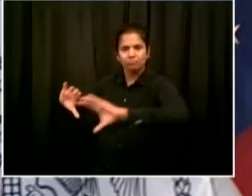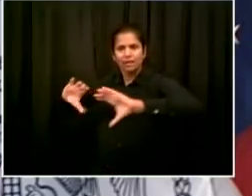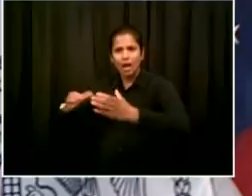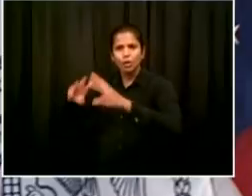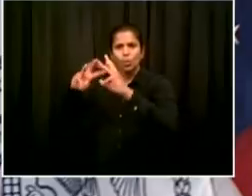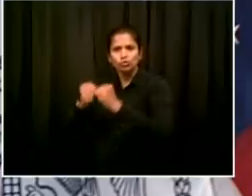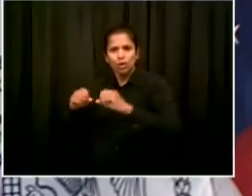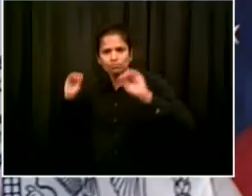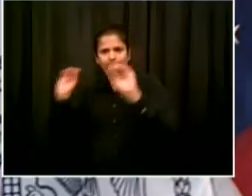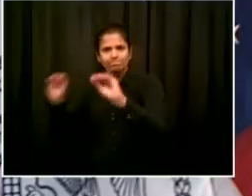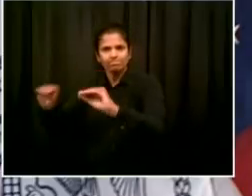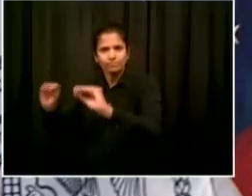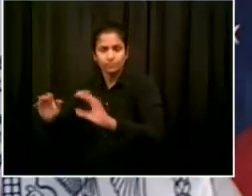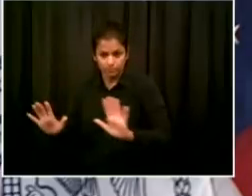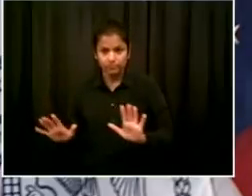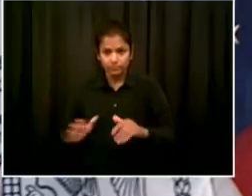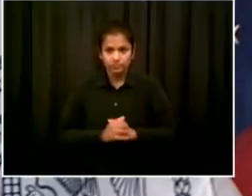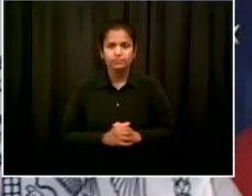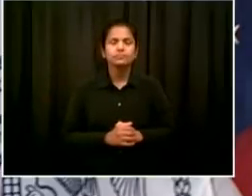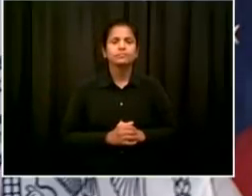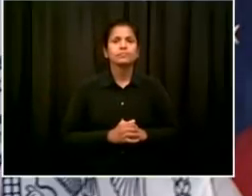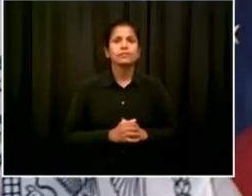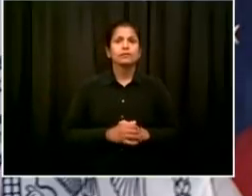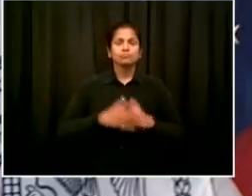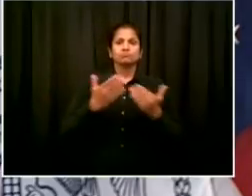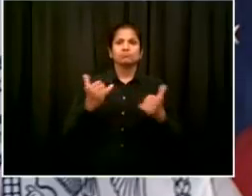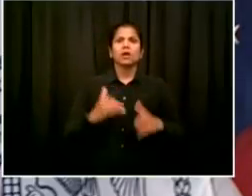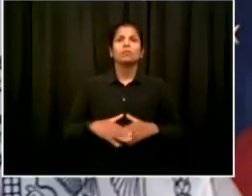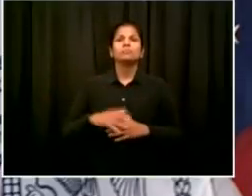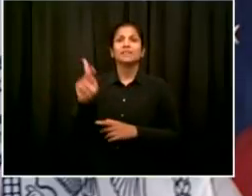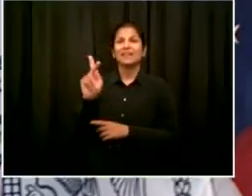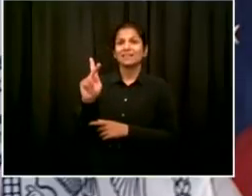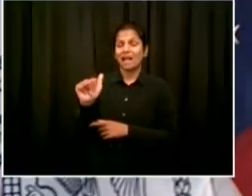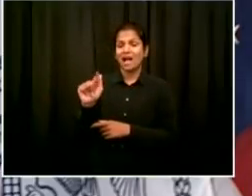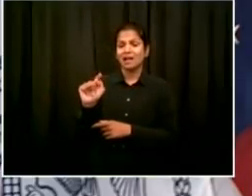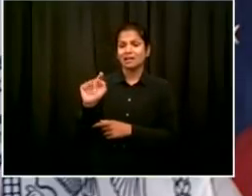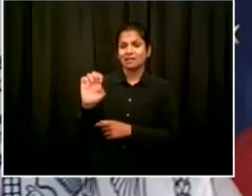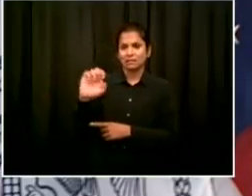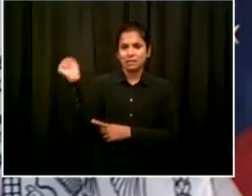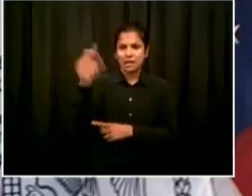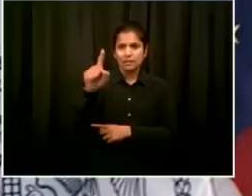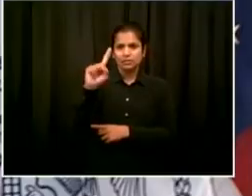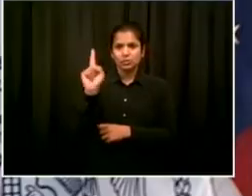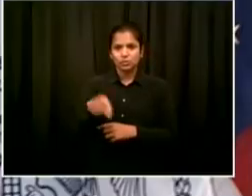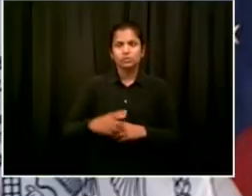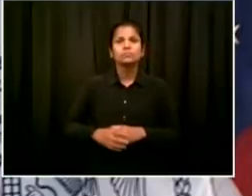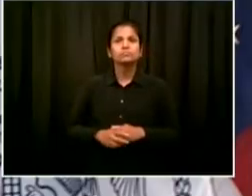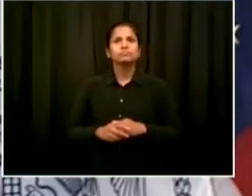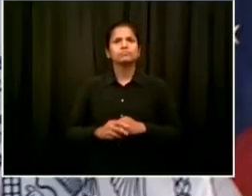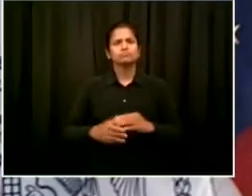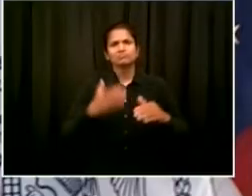Next, we have Katie from the Wall Street Journal. Hi, good morning. Happy Monday, everyone. I wanted to ask